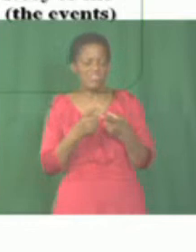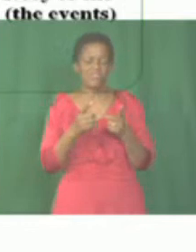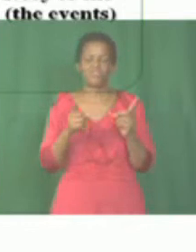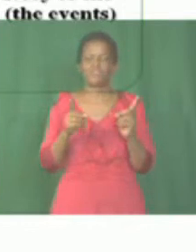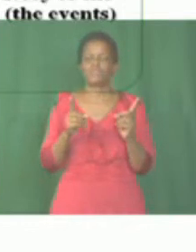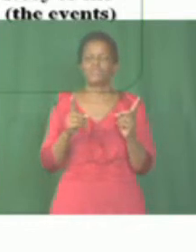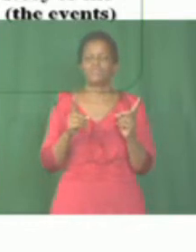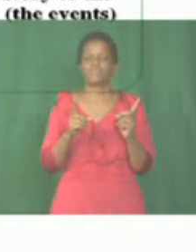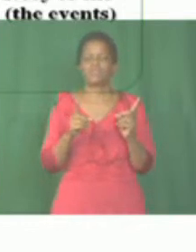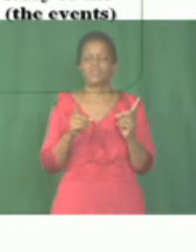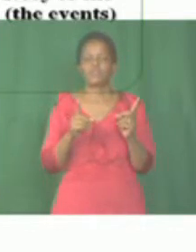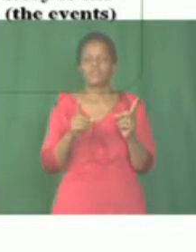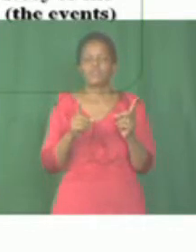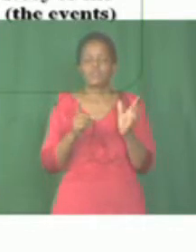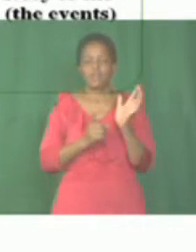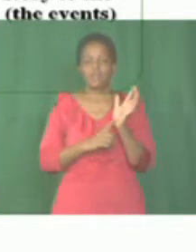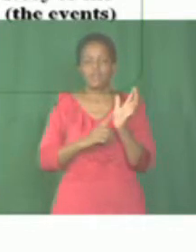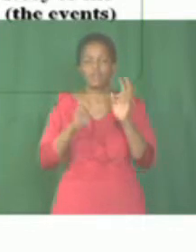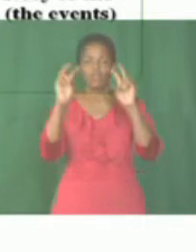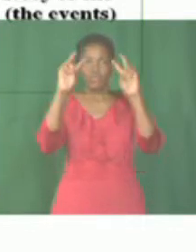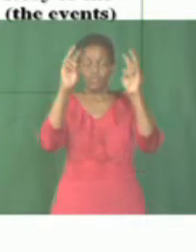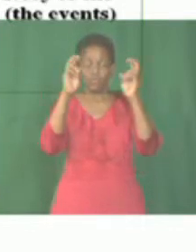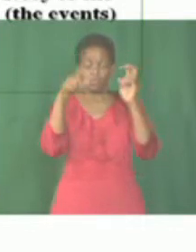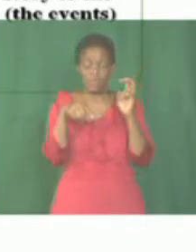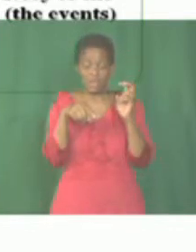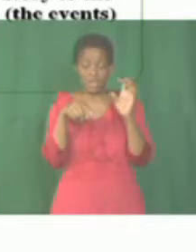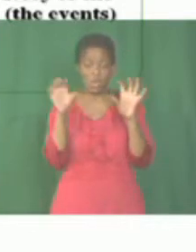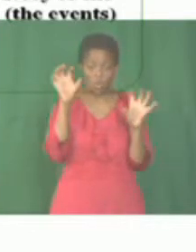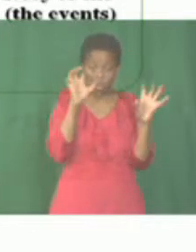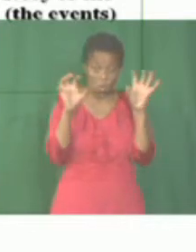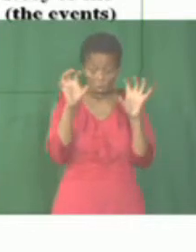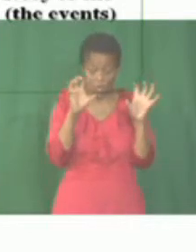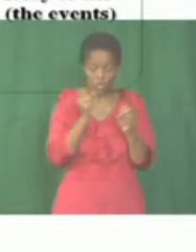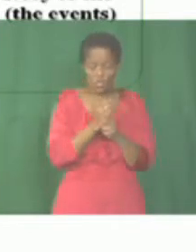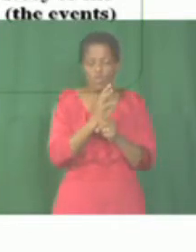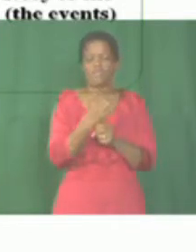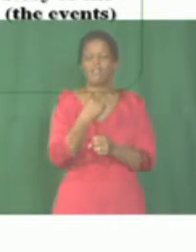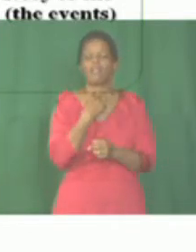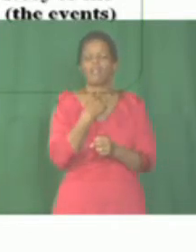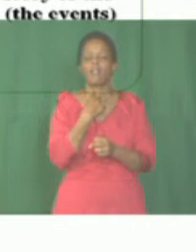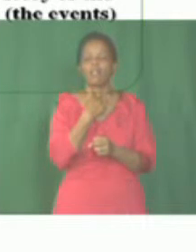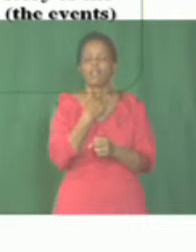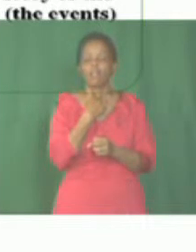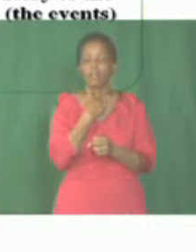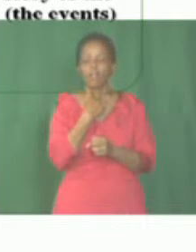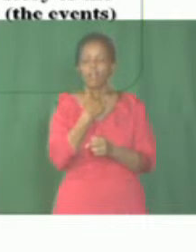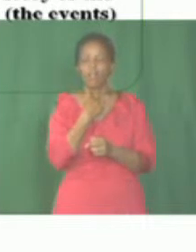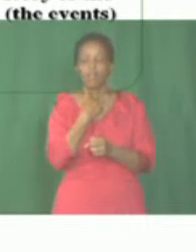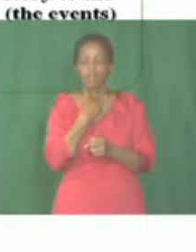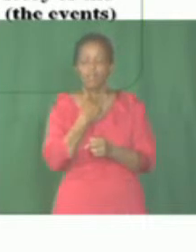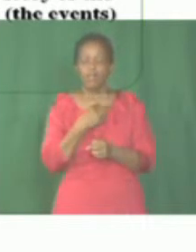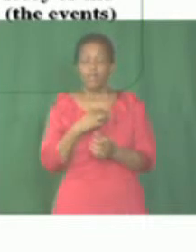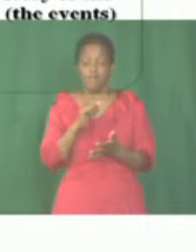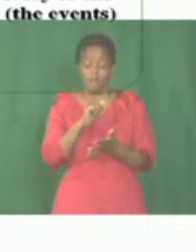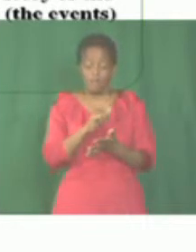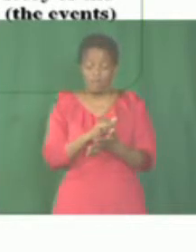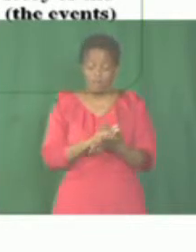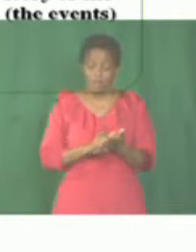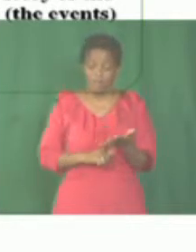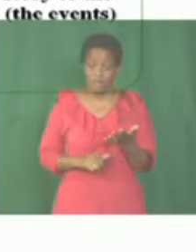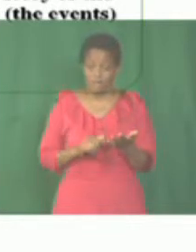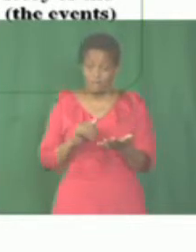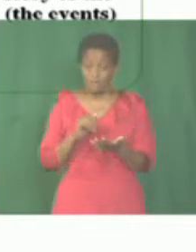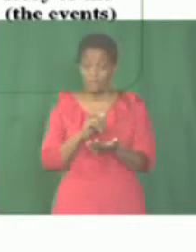instance, here, it is the Ghost of Matendele Township. Now from here, you move to look